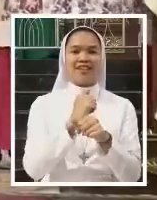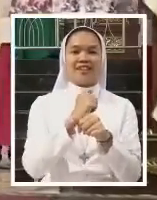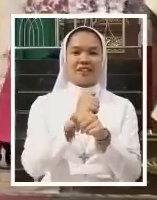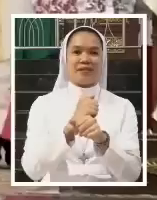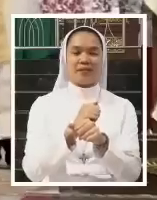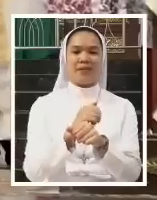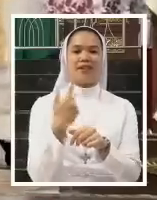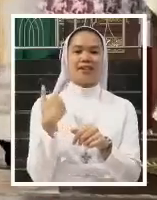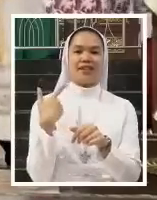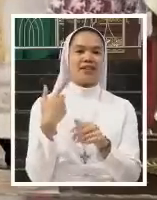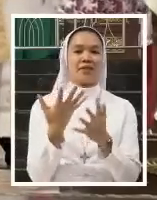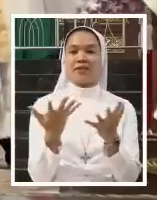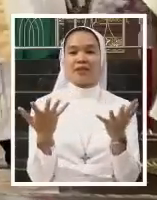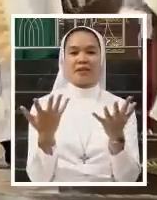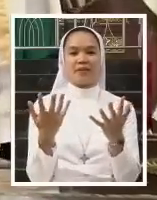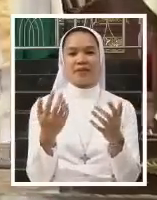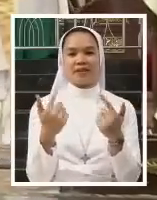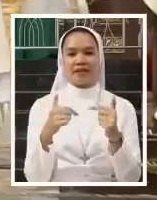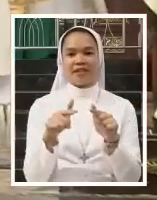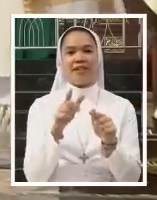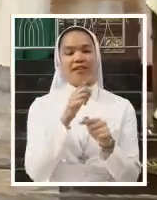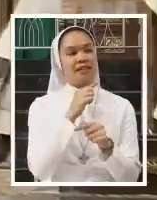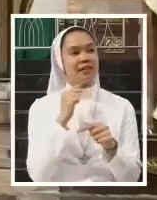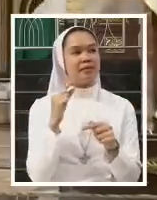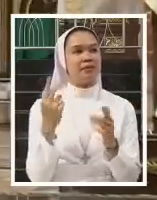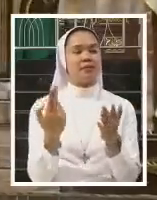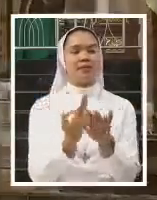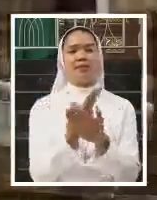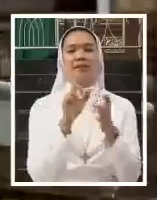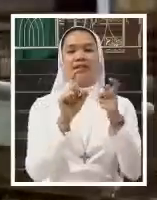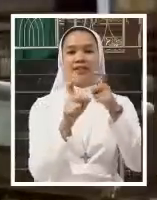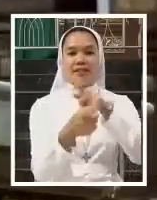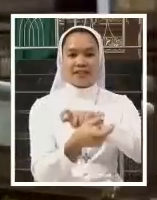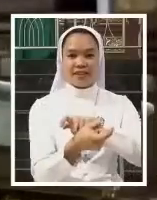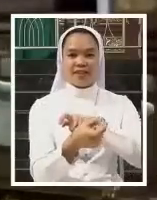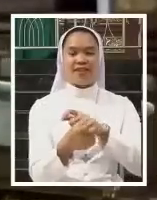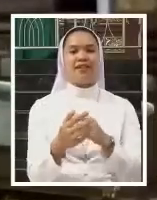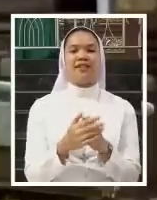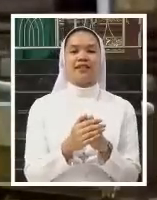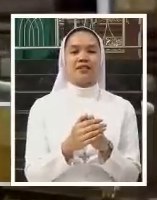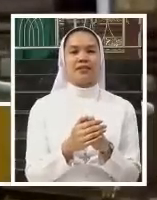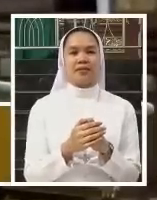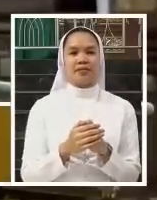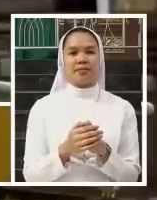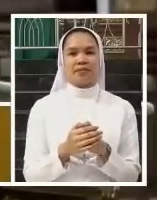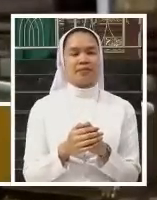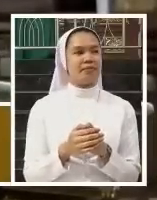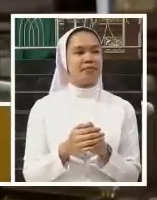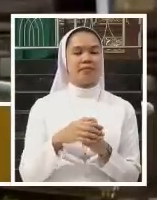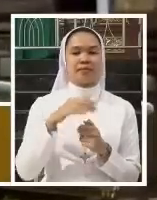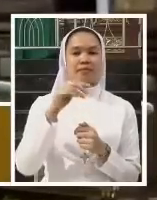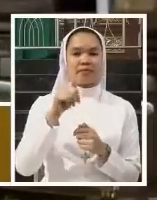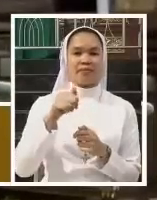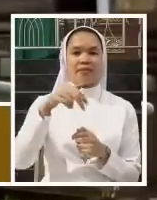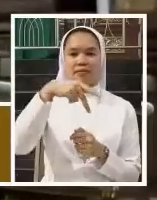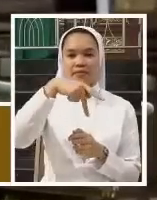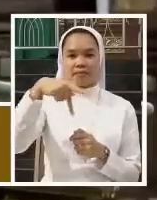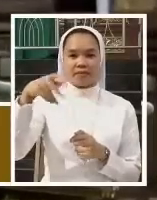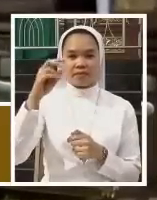kan appointment letters, gigibuhon ni Reverendo Padre Darius Romualdo ang Chancellor kan Archdiocese.